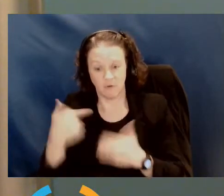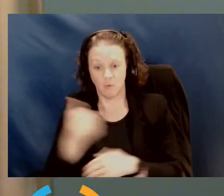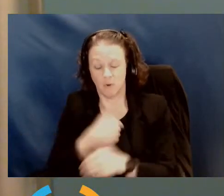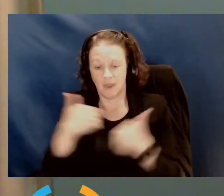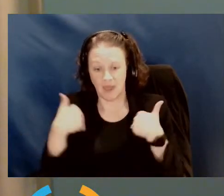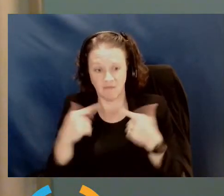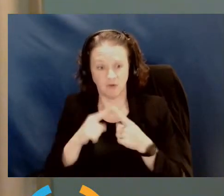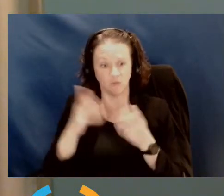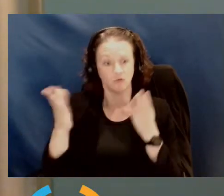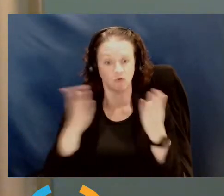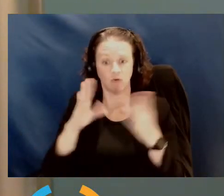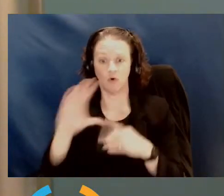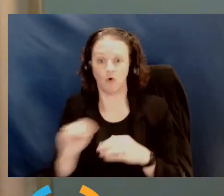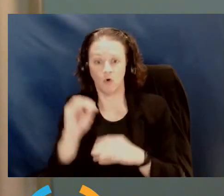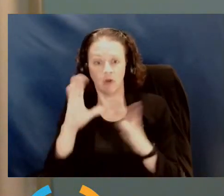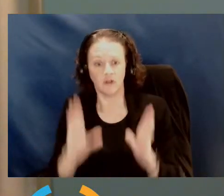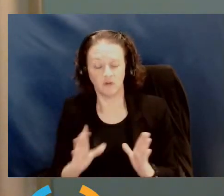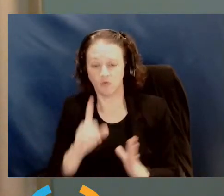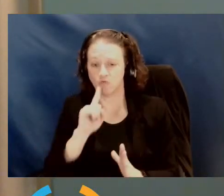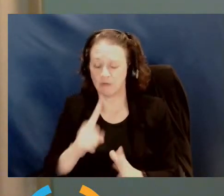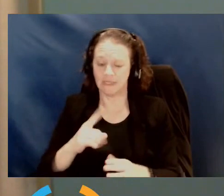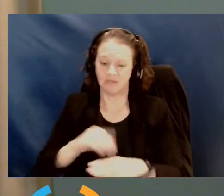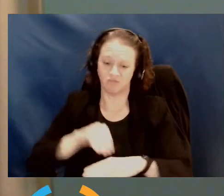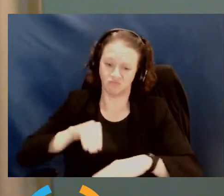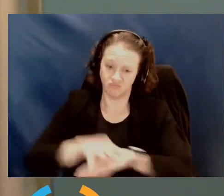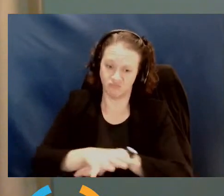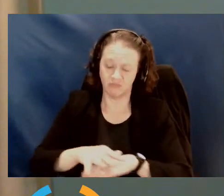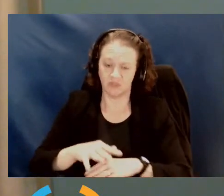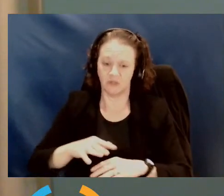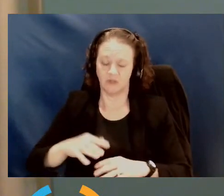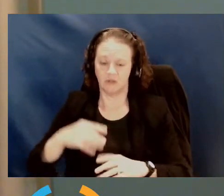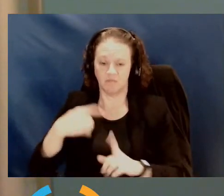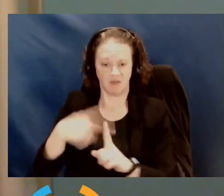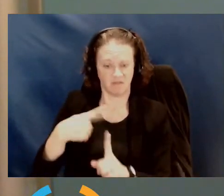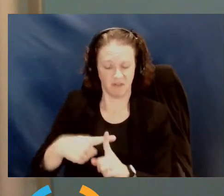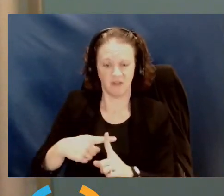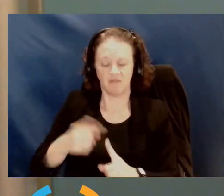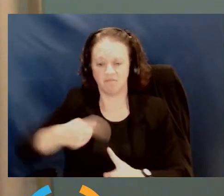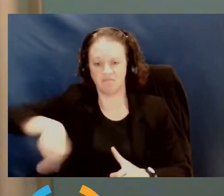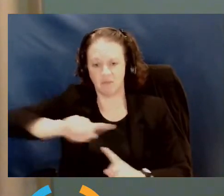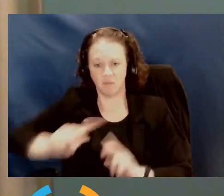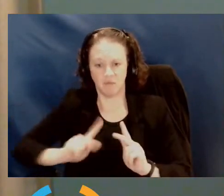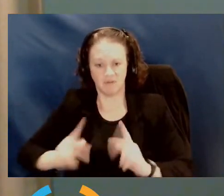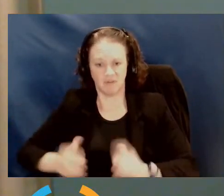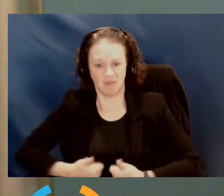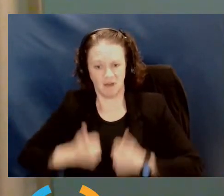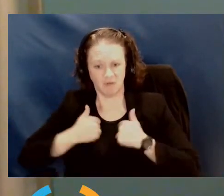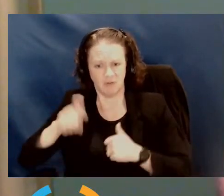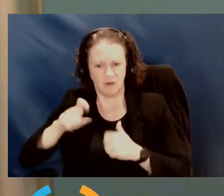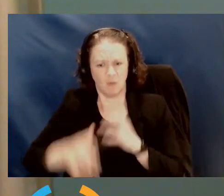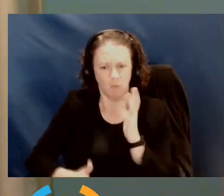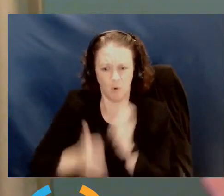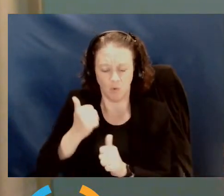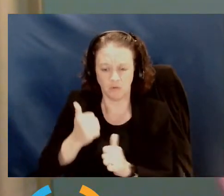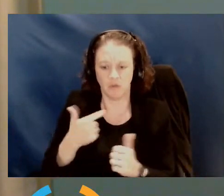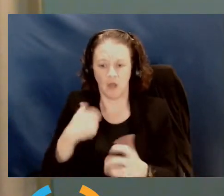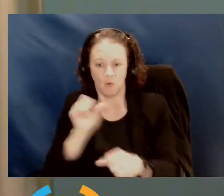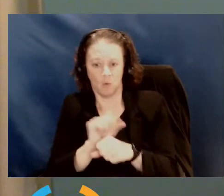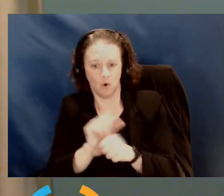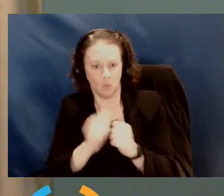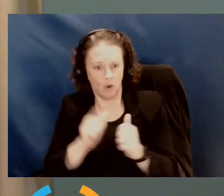difference in the lives of people who need that the most. And I would work very closely with the audits director to identify the biggest risks